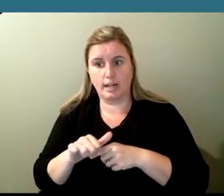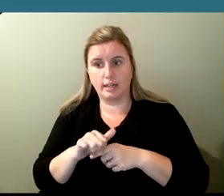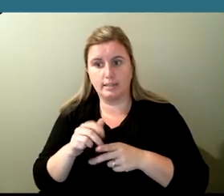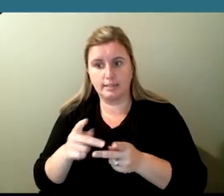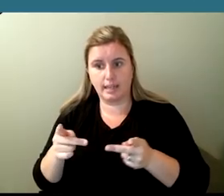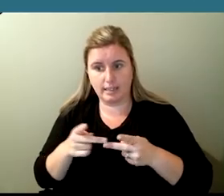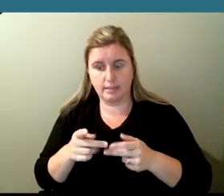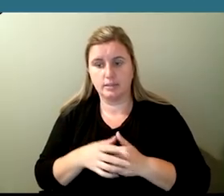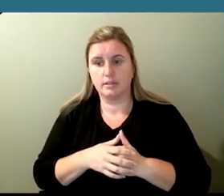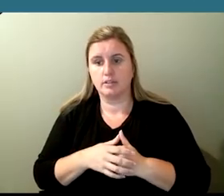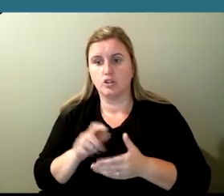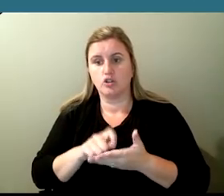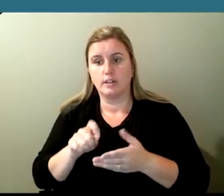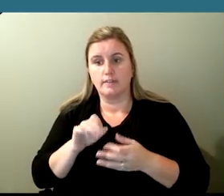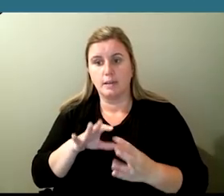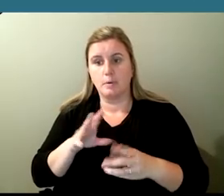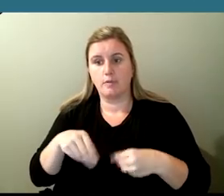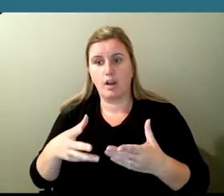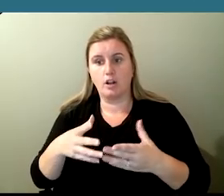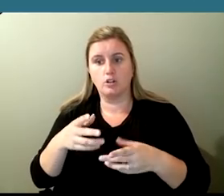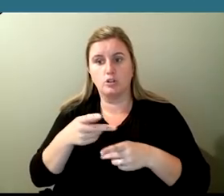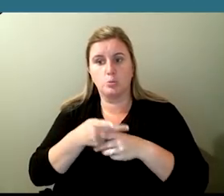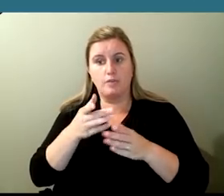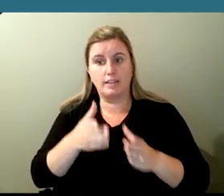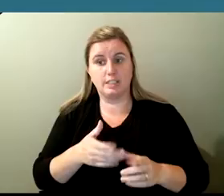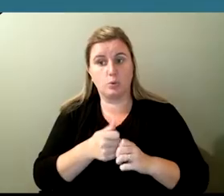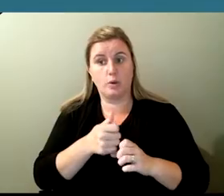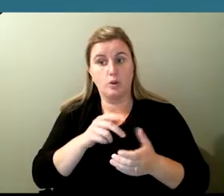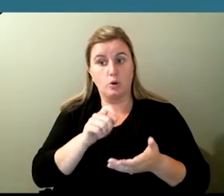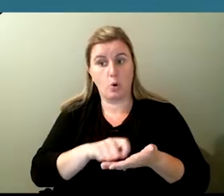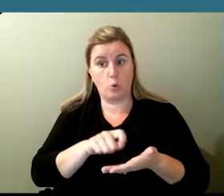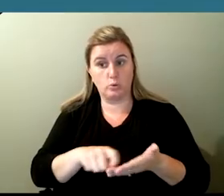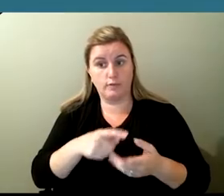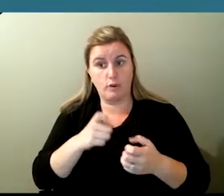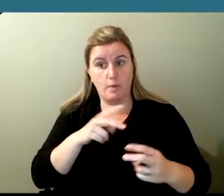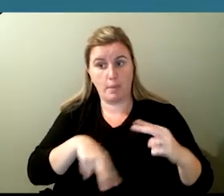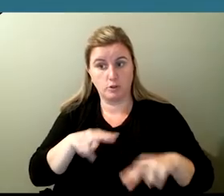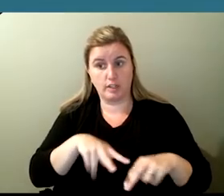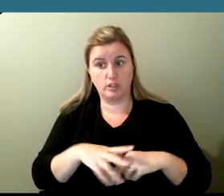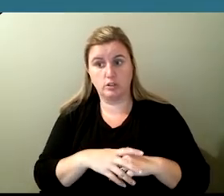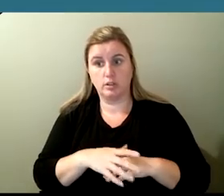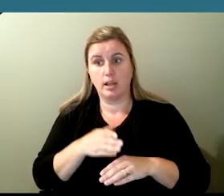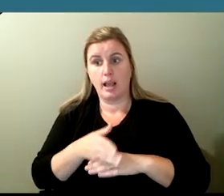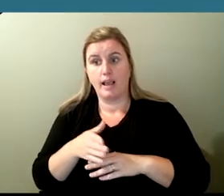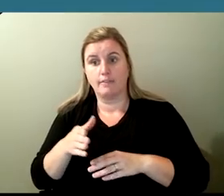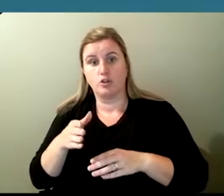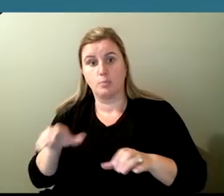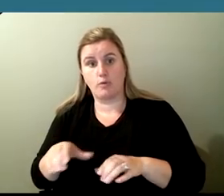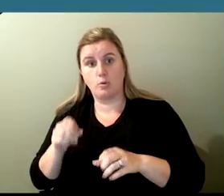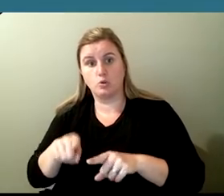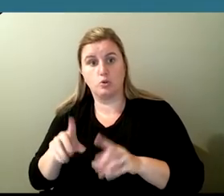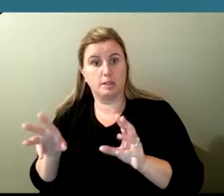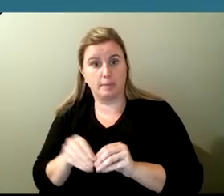setting. Written feedback, providing supervisee with notes from observations, after a performance or in a